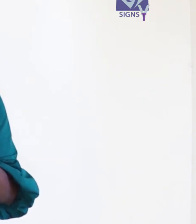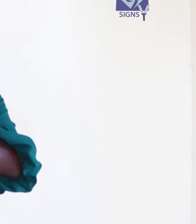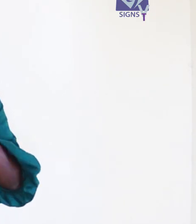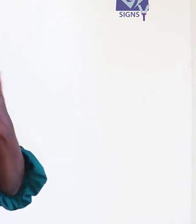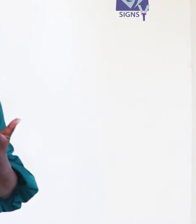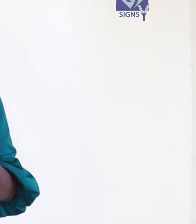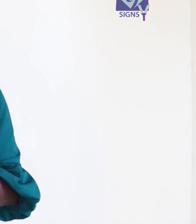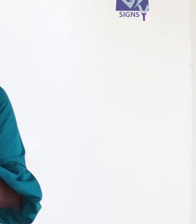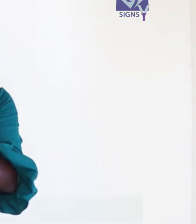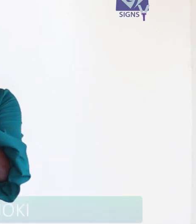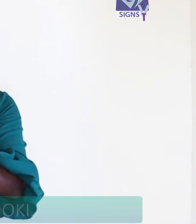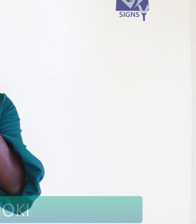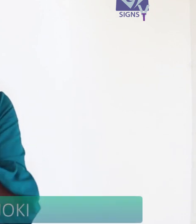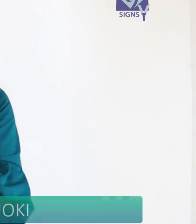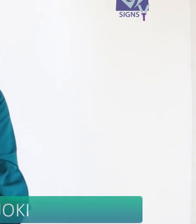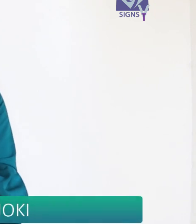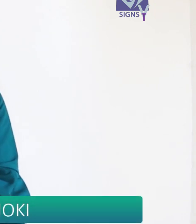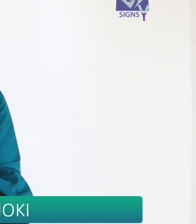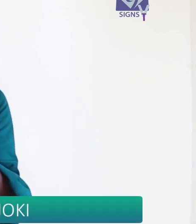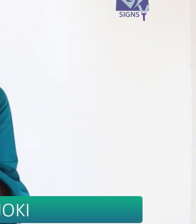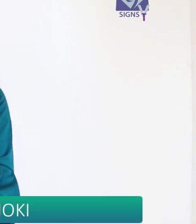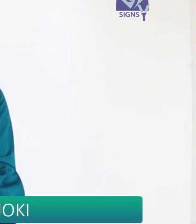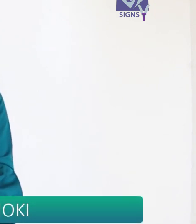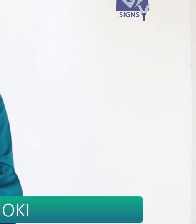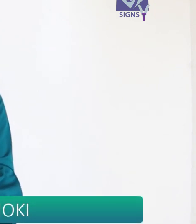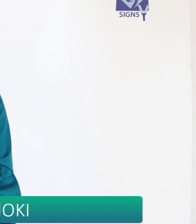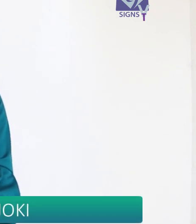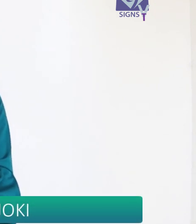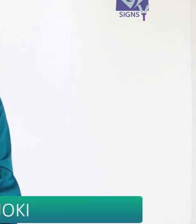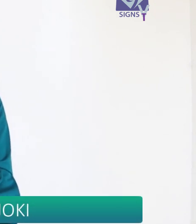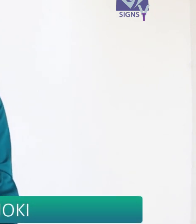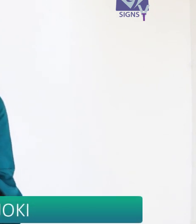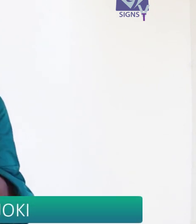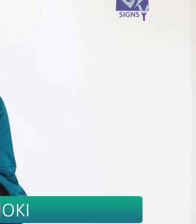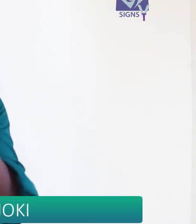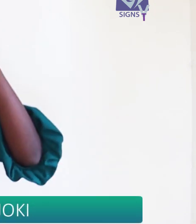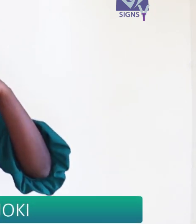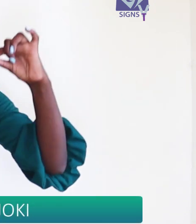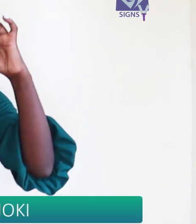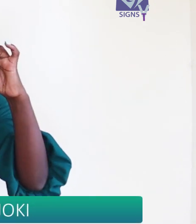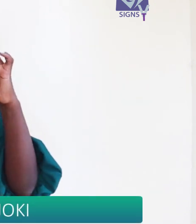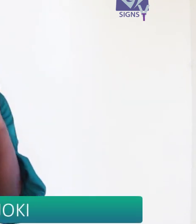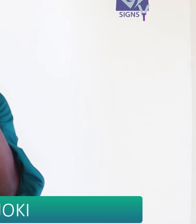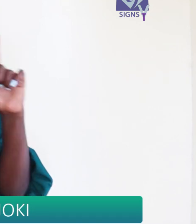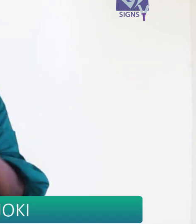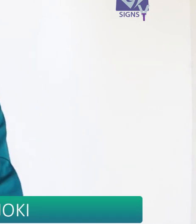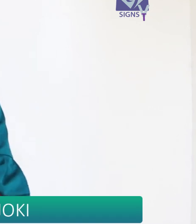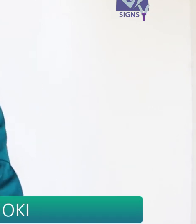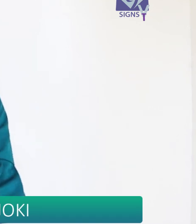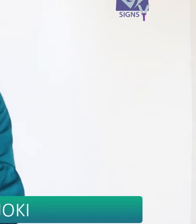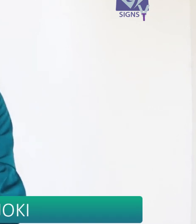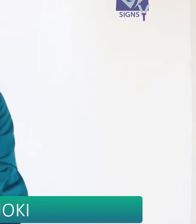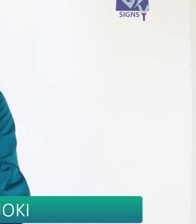Welcome back. Today, we get introduced into